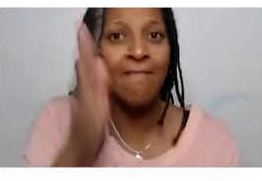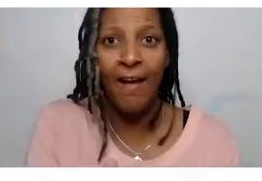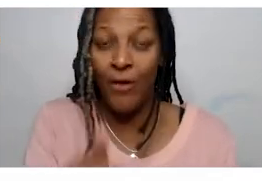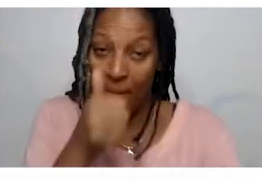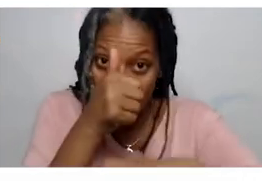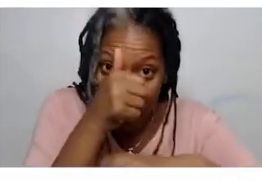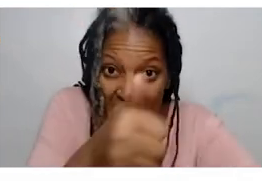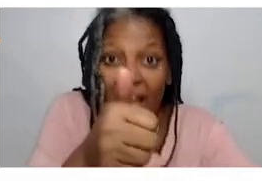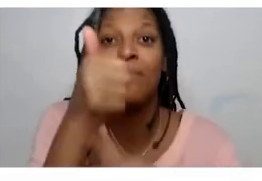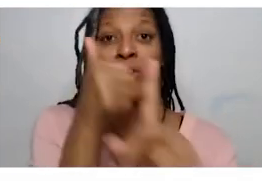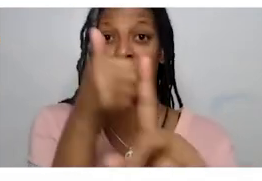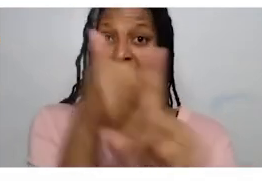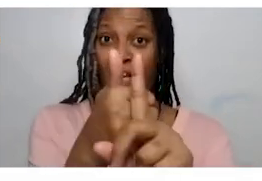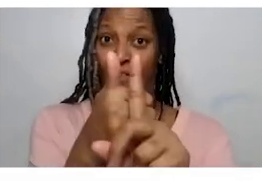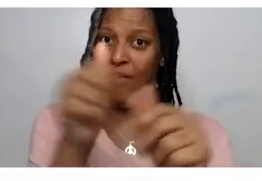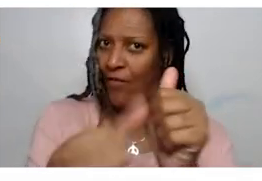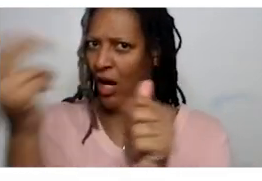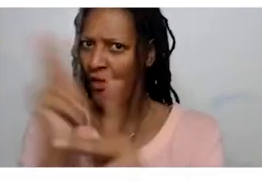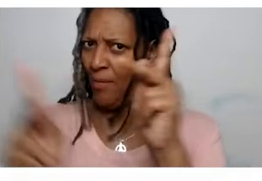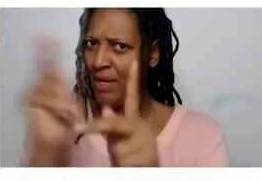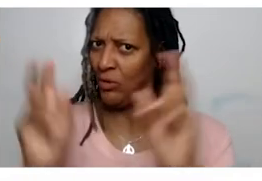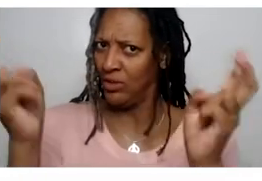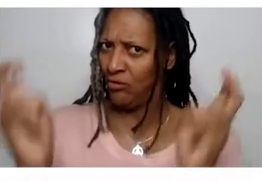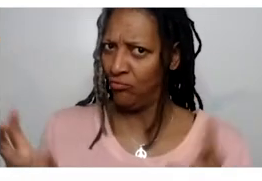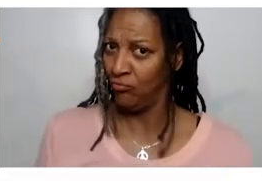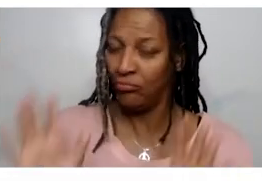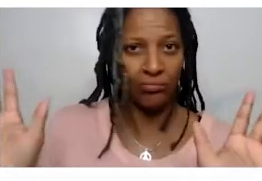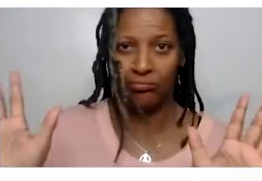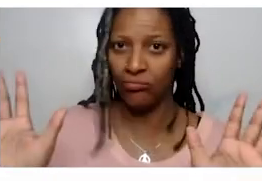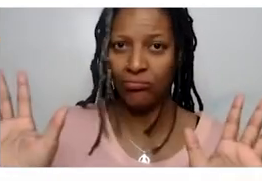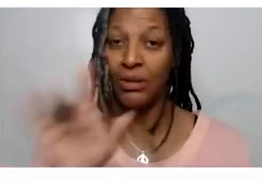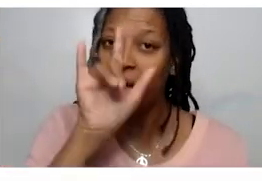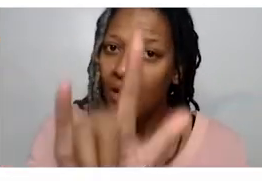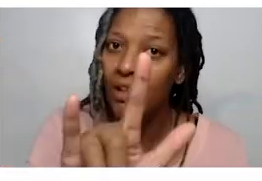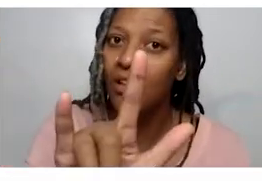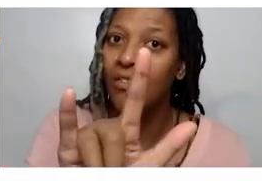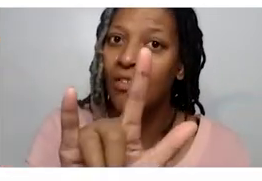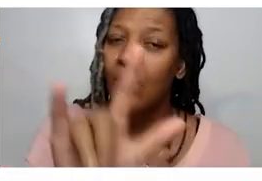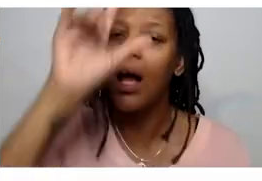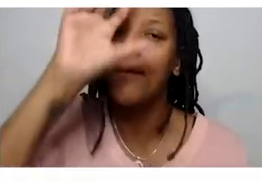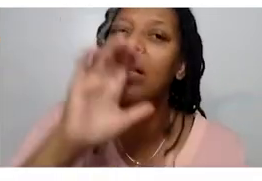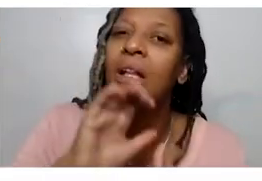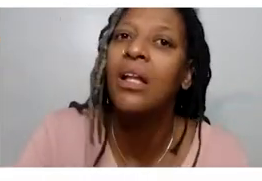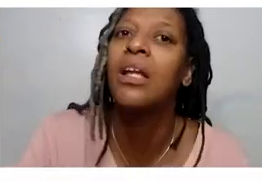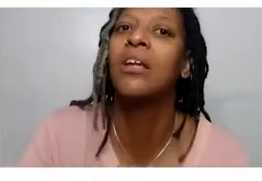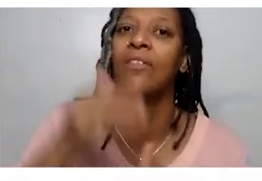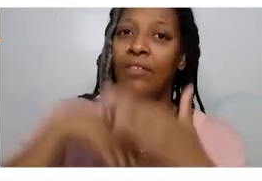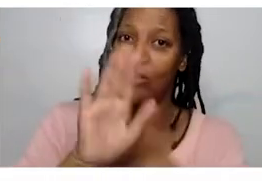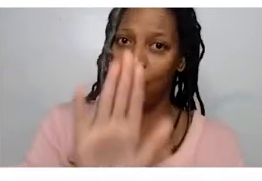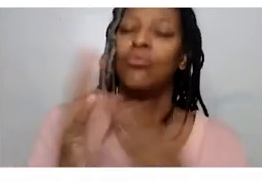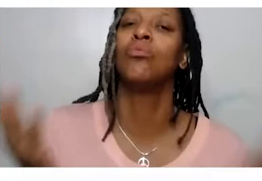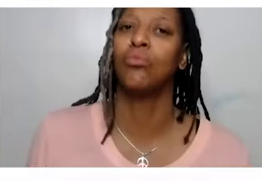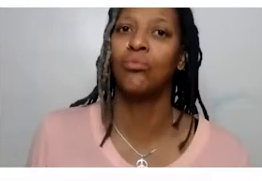yourself for what others do. I love you. I believe in you. And I believe